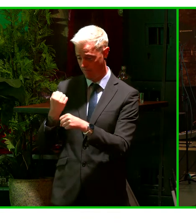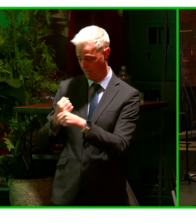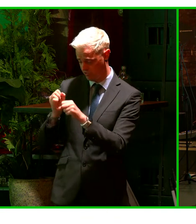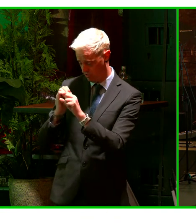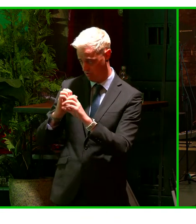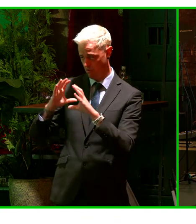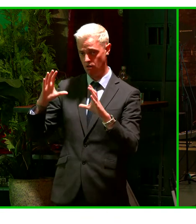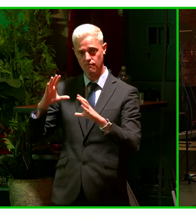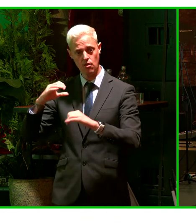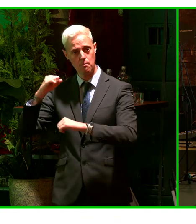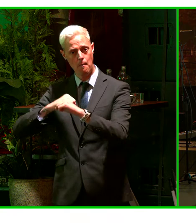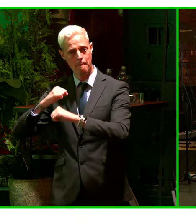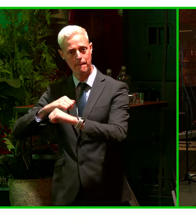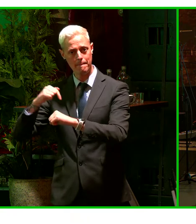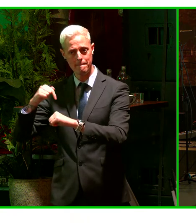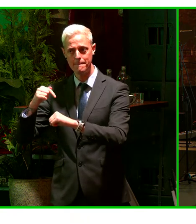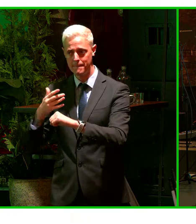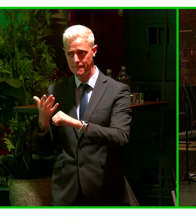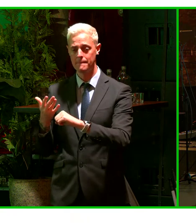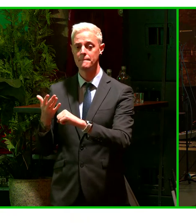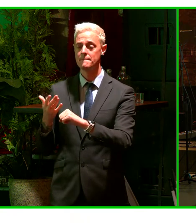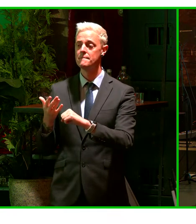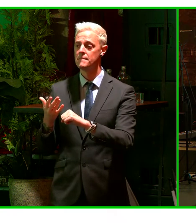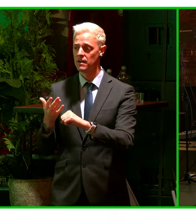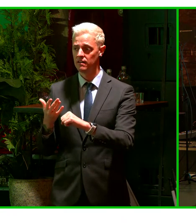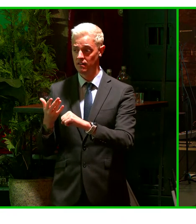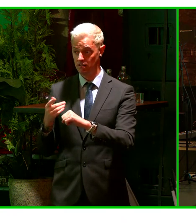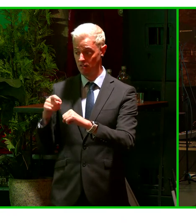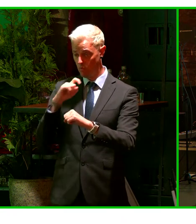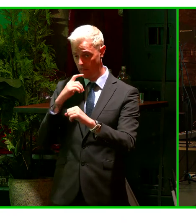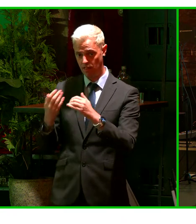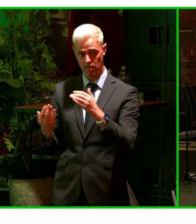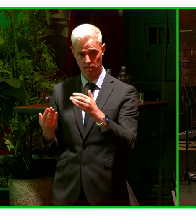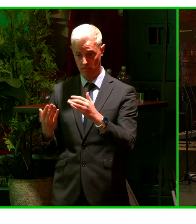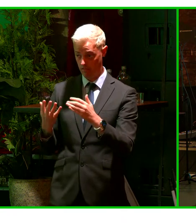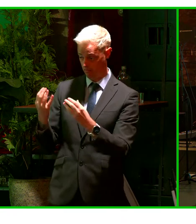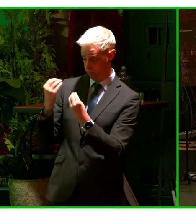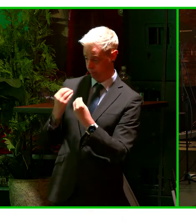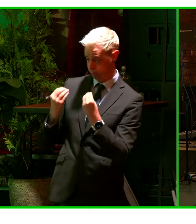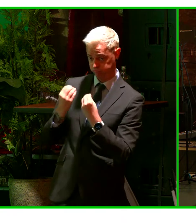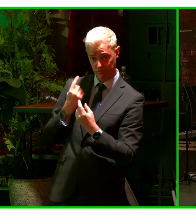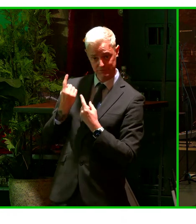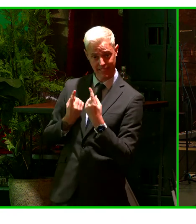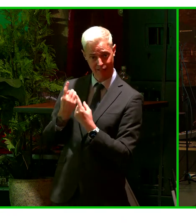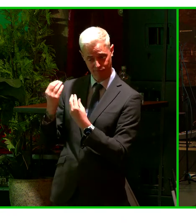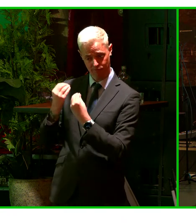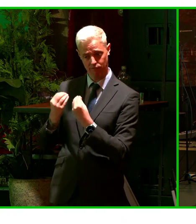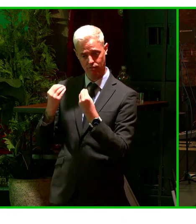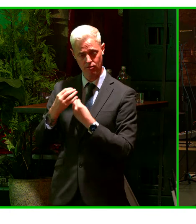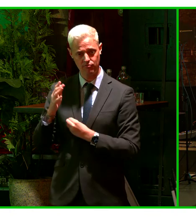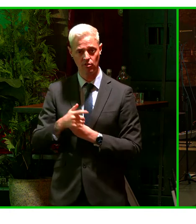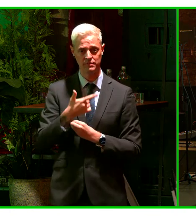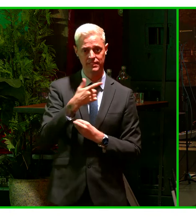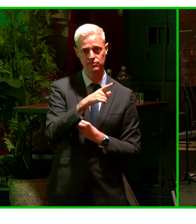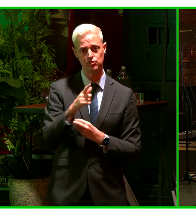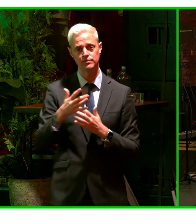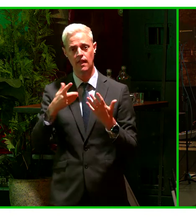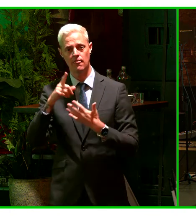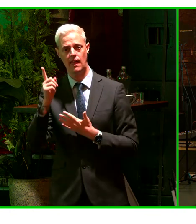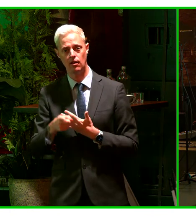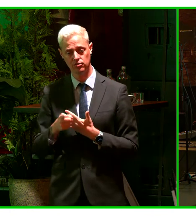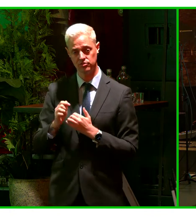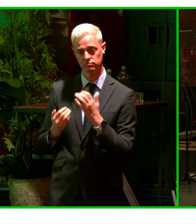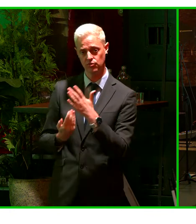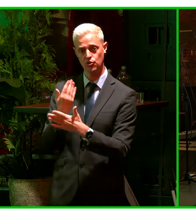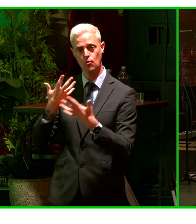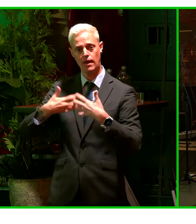heat pumps have said that they are going to be looking to train themselves between 7 and 10,000 new heat